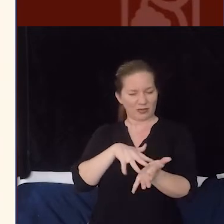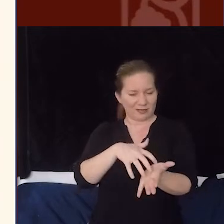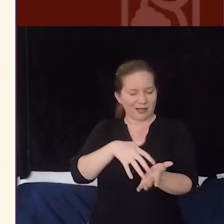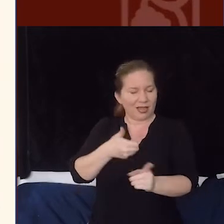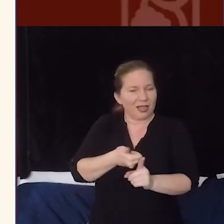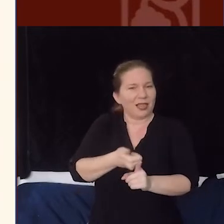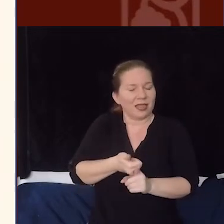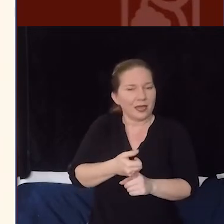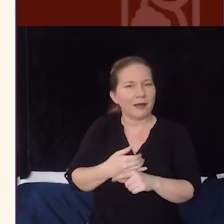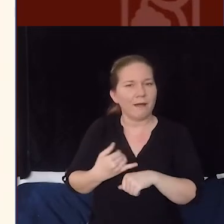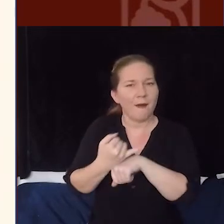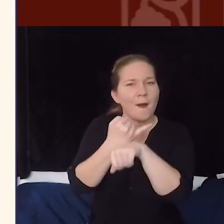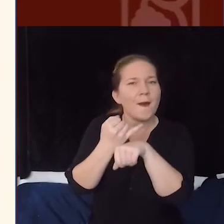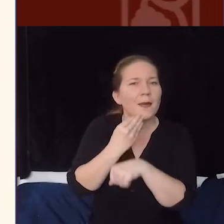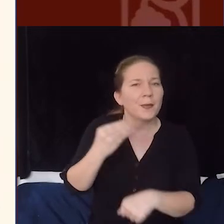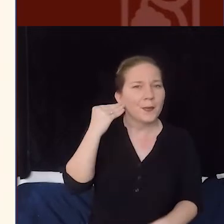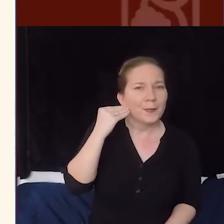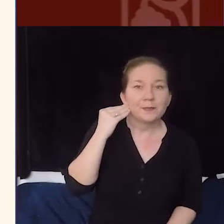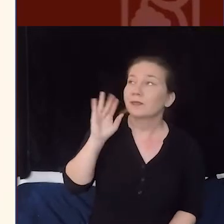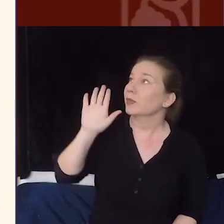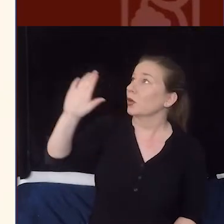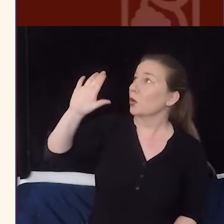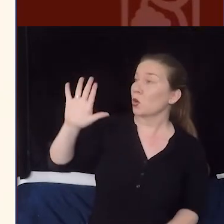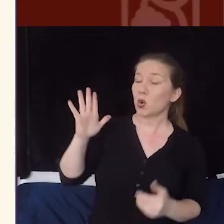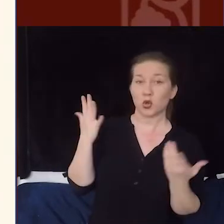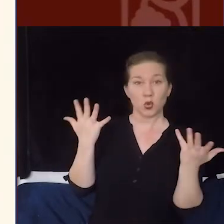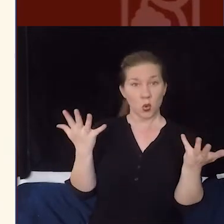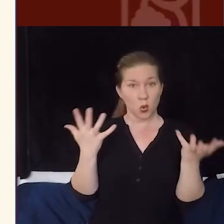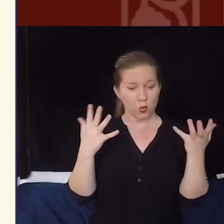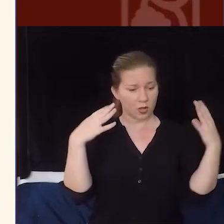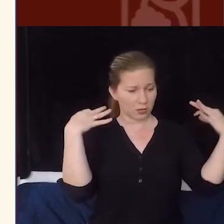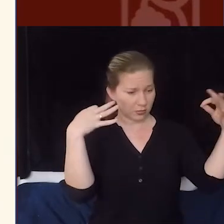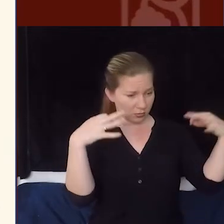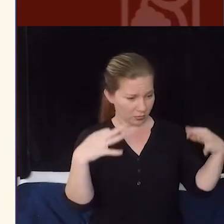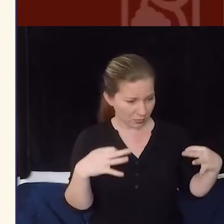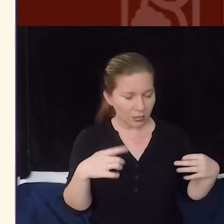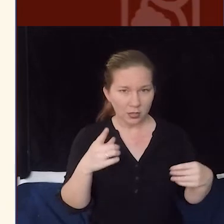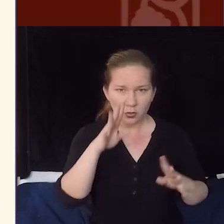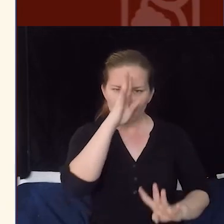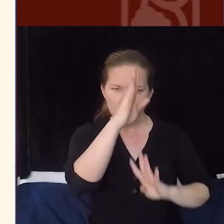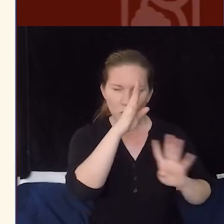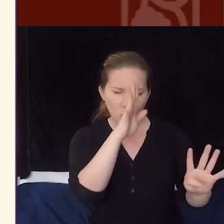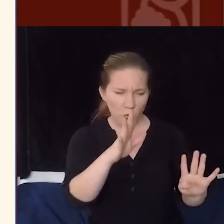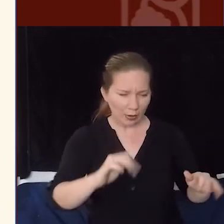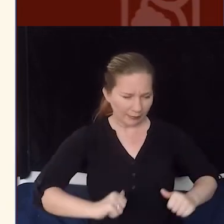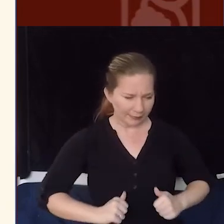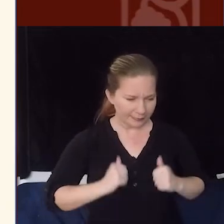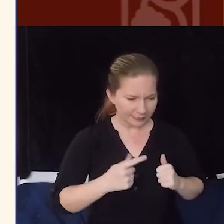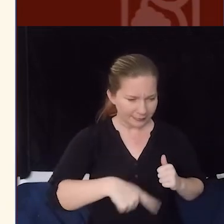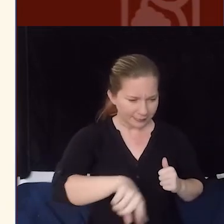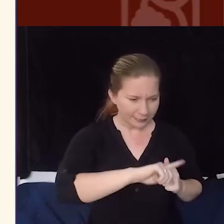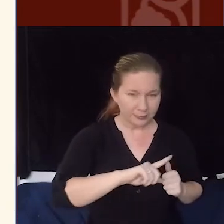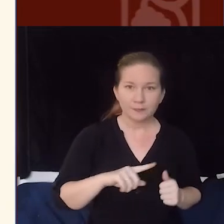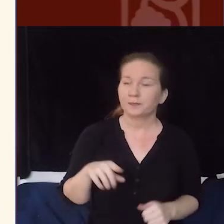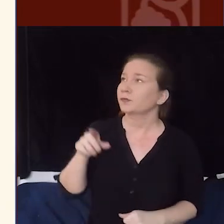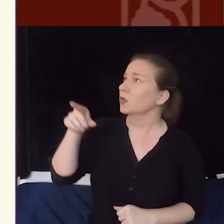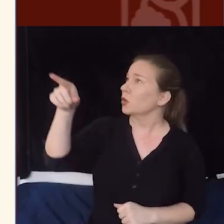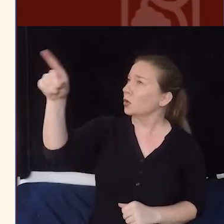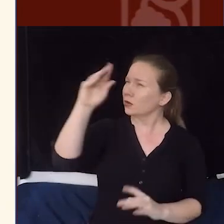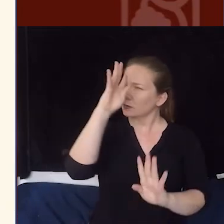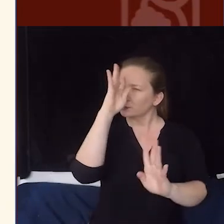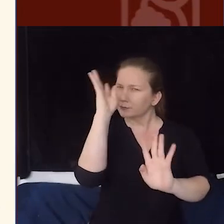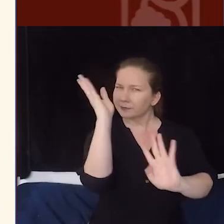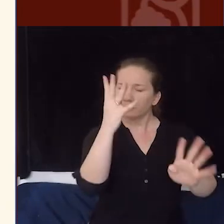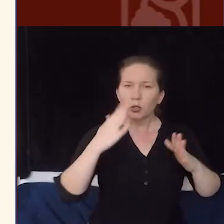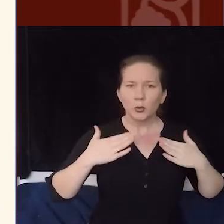By your will, they were created and have their being. From the primal elements, you brought forth the human